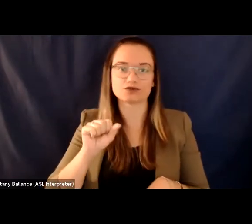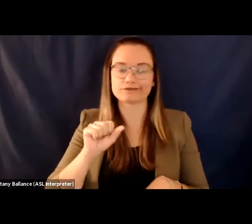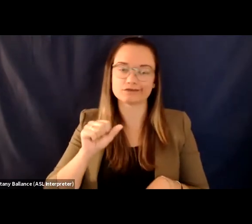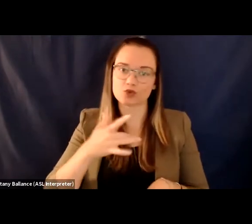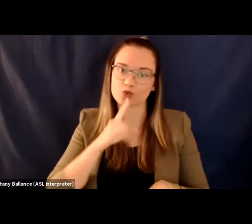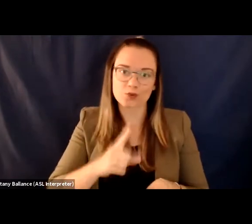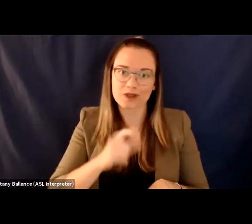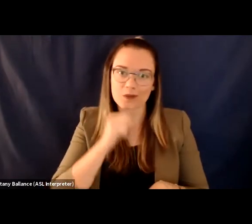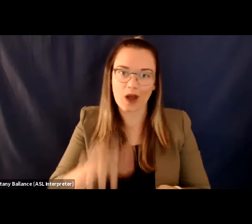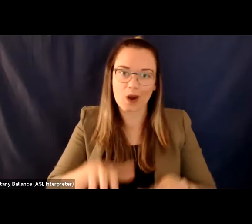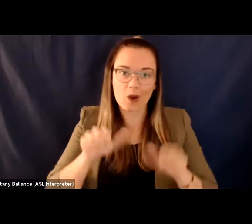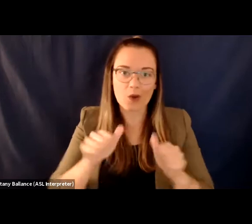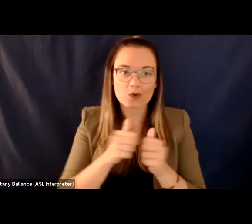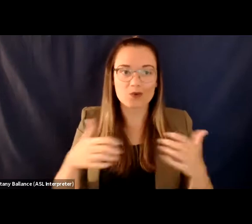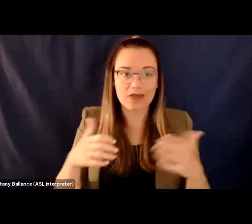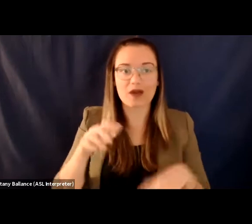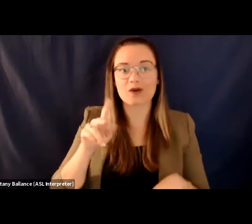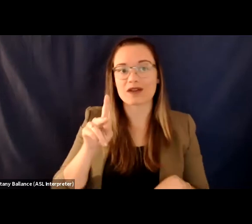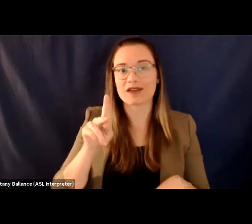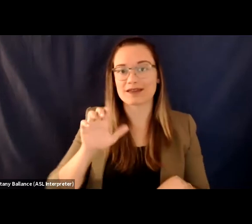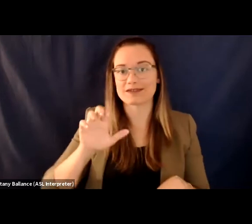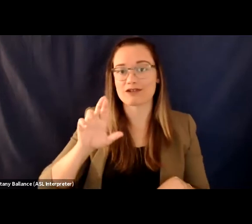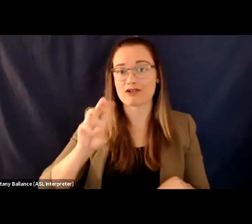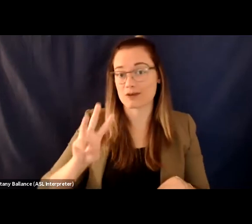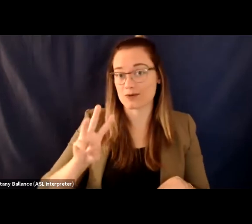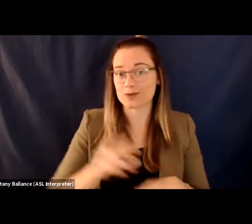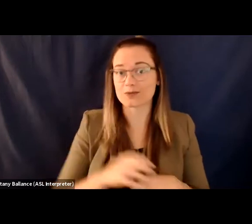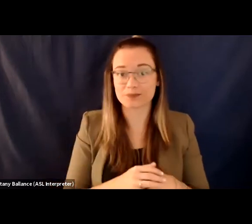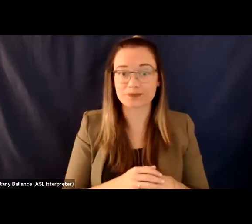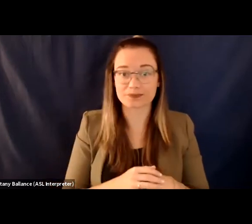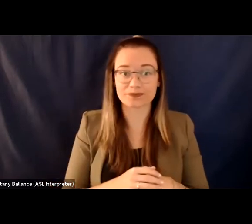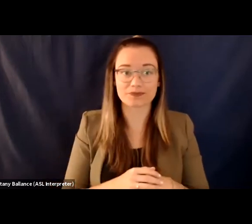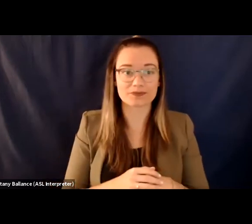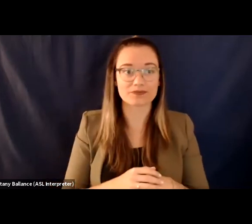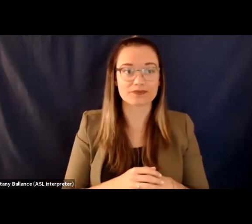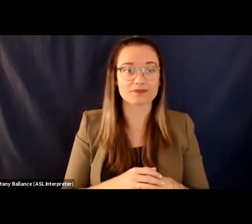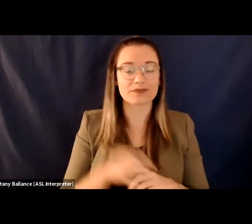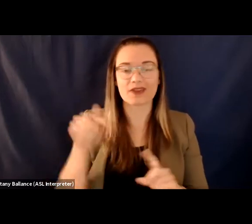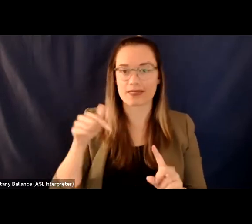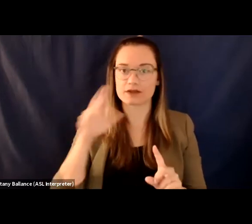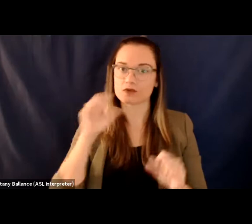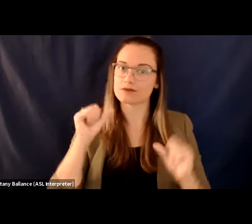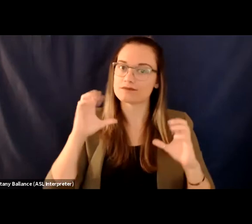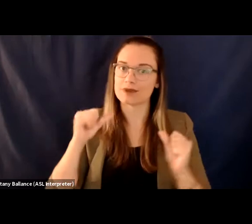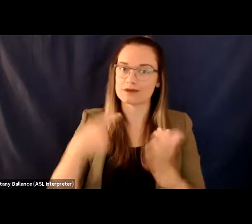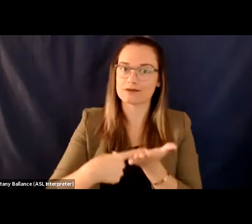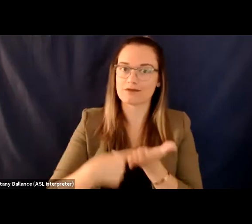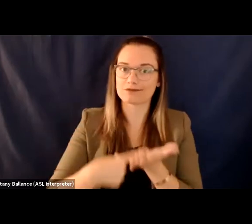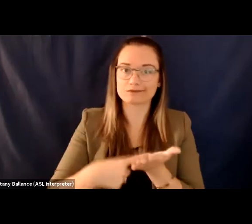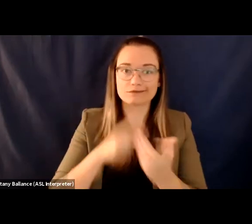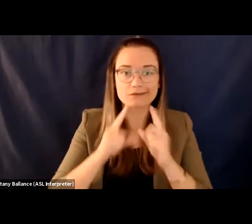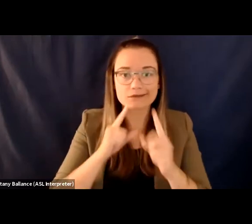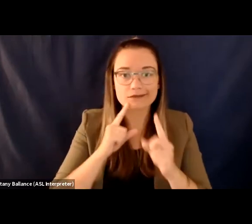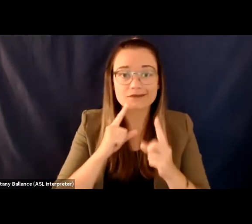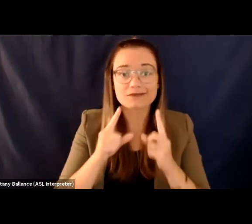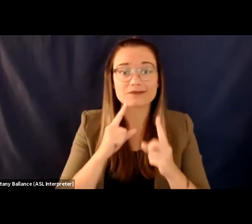the support of KCRW as well. This is going to be an amazing conversation around